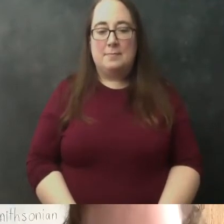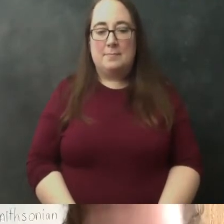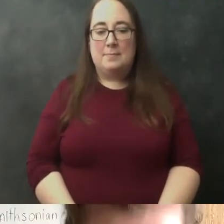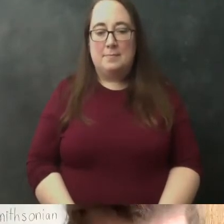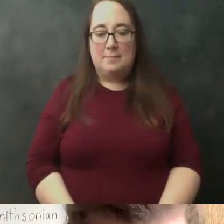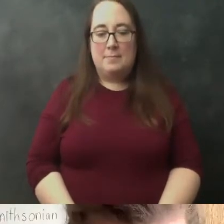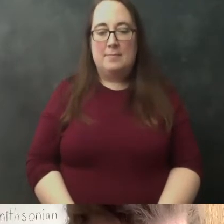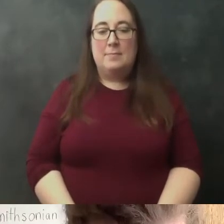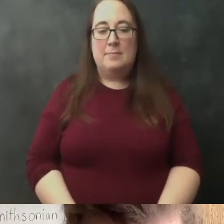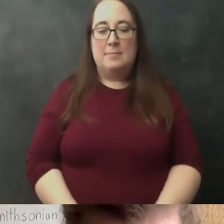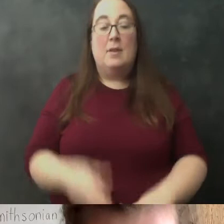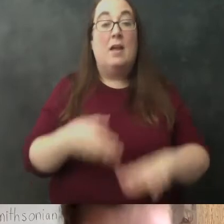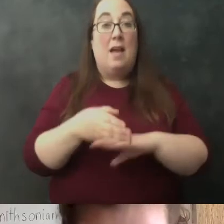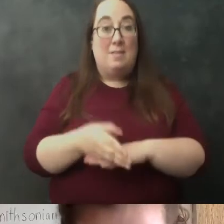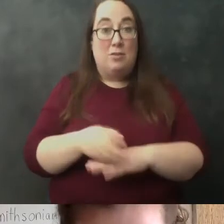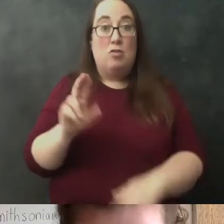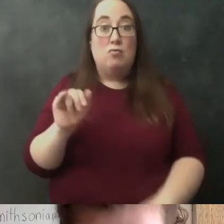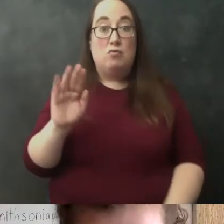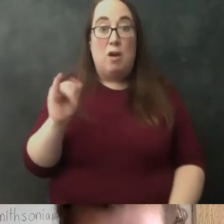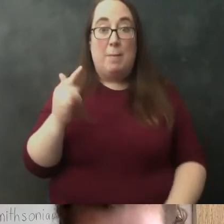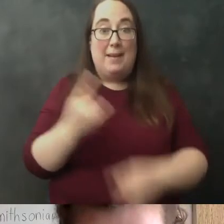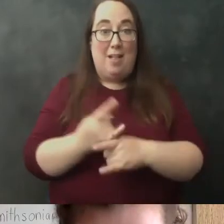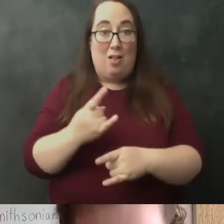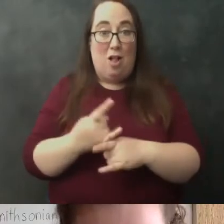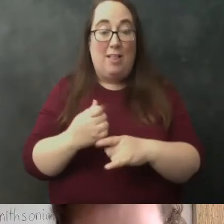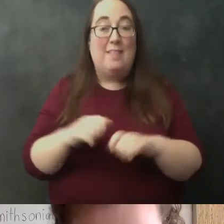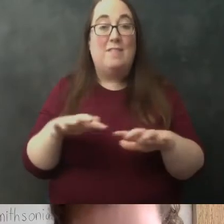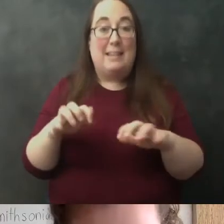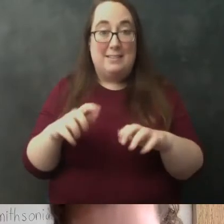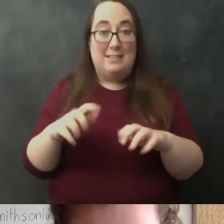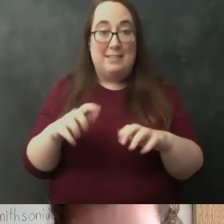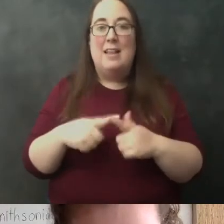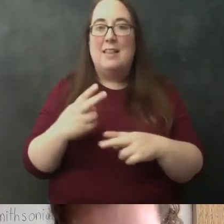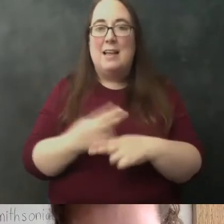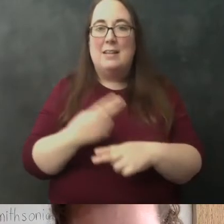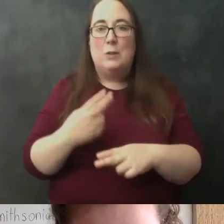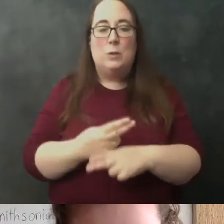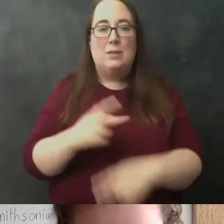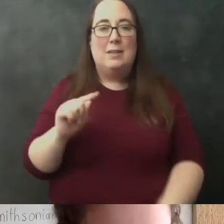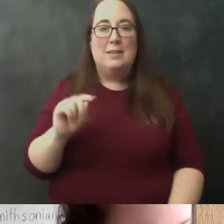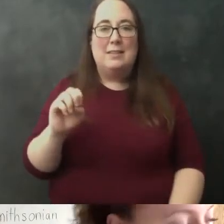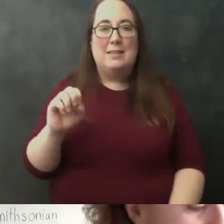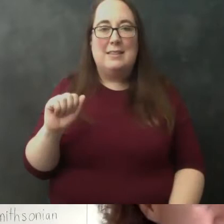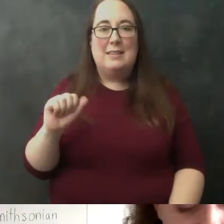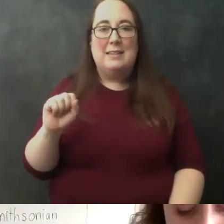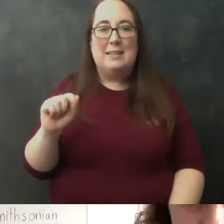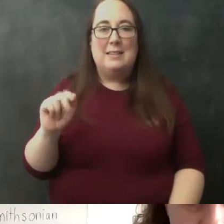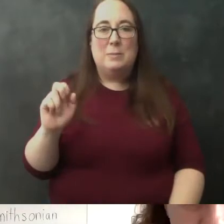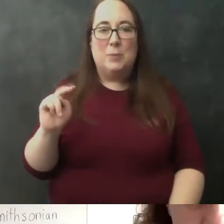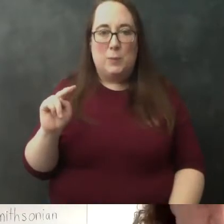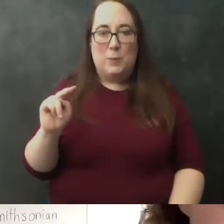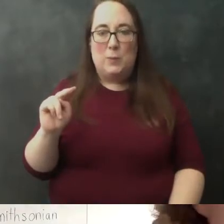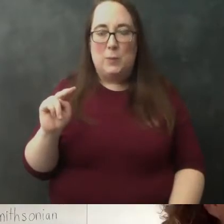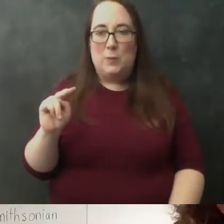put the rubbing alcohol in the freezer, we're going to use the teaspoon and into the